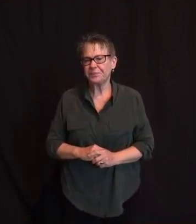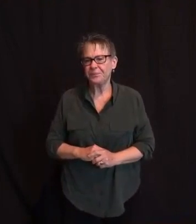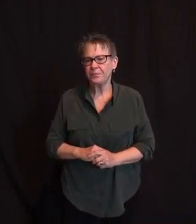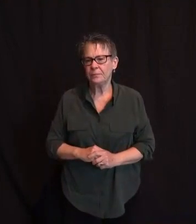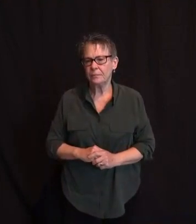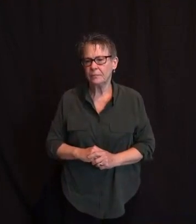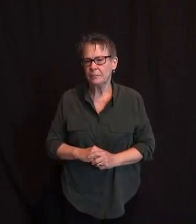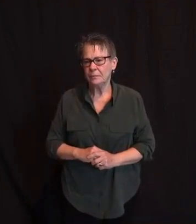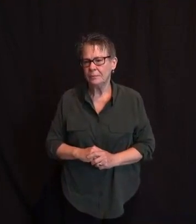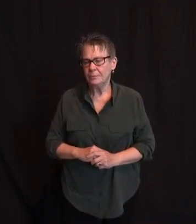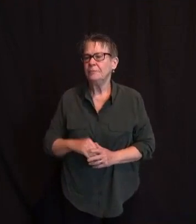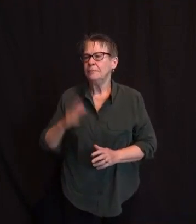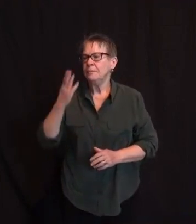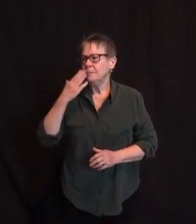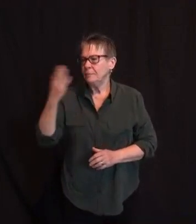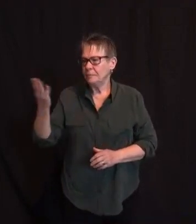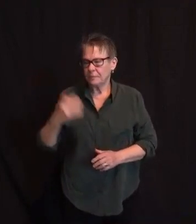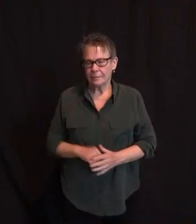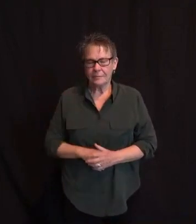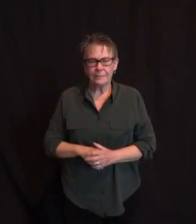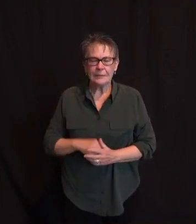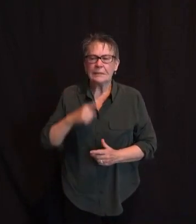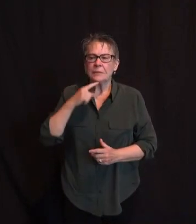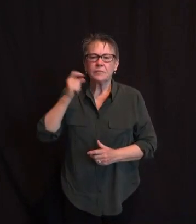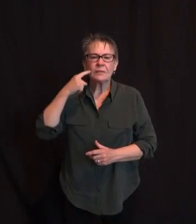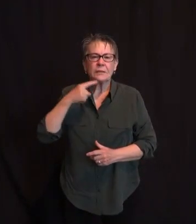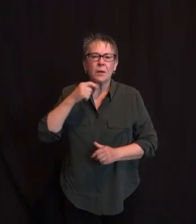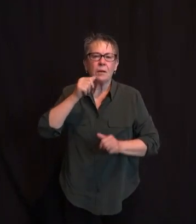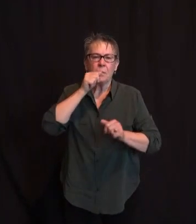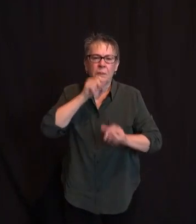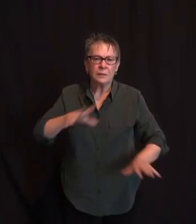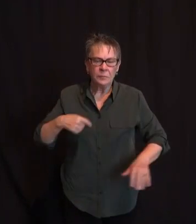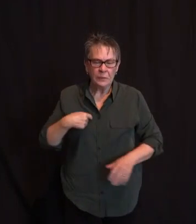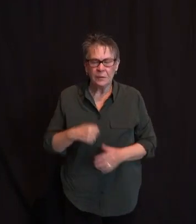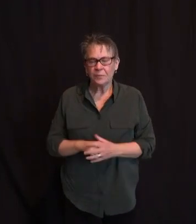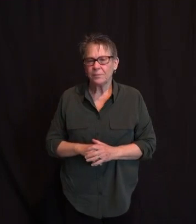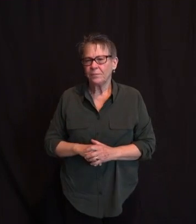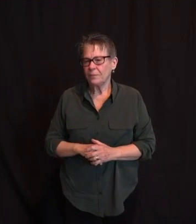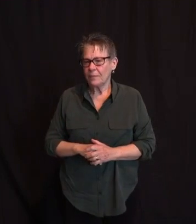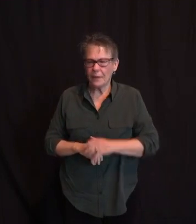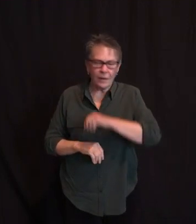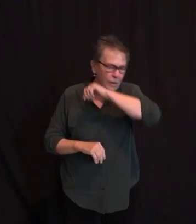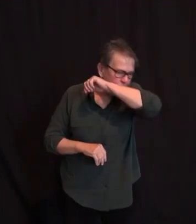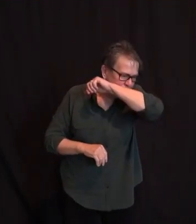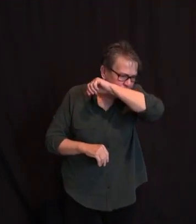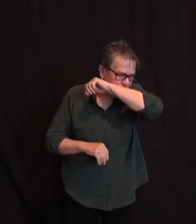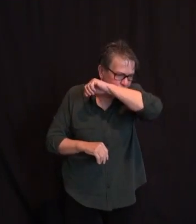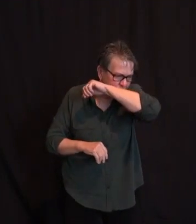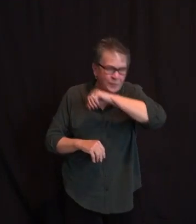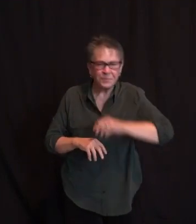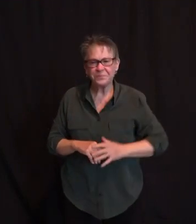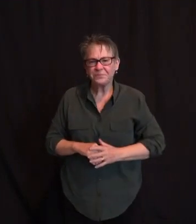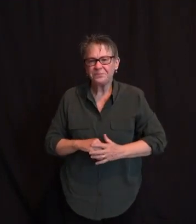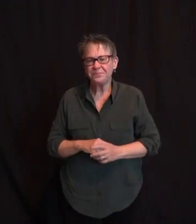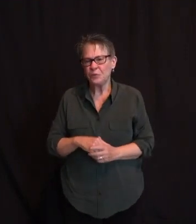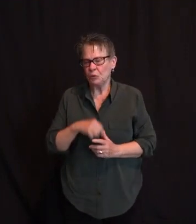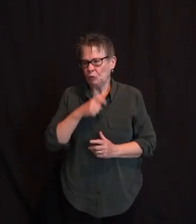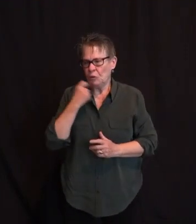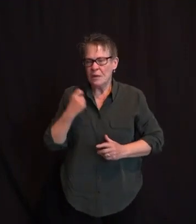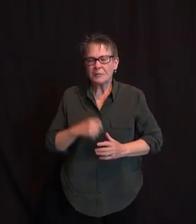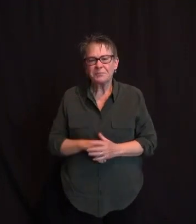to close out. This is a summary. In fairness, so Paramount might say the summary doesn't do justice to the actual